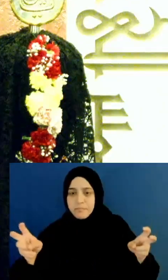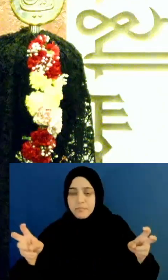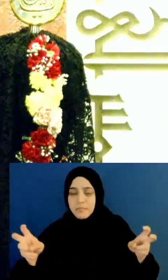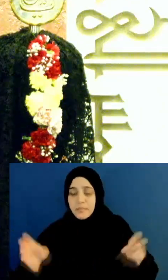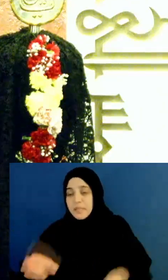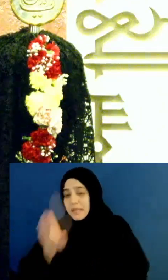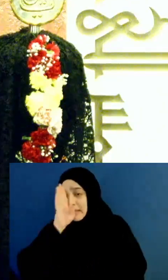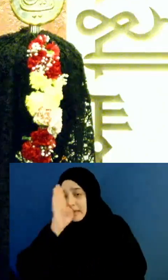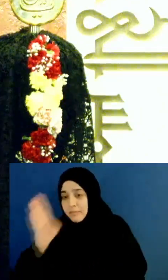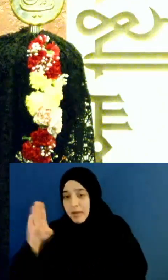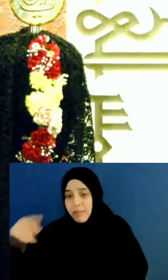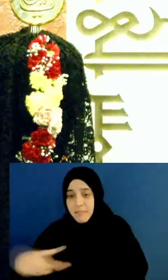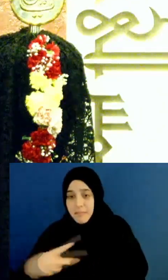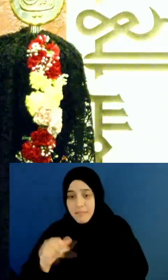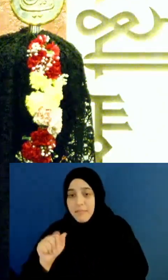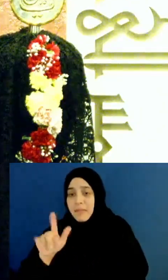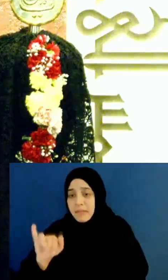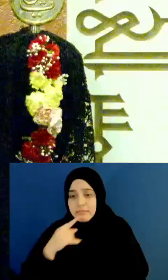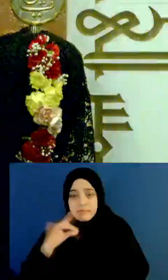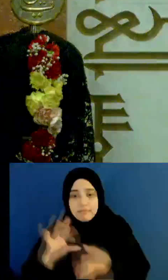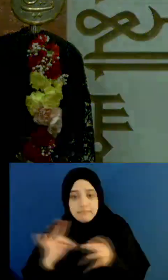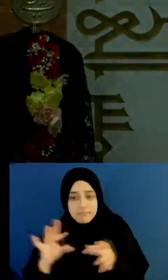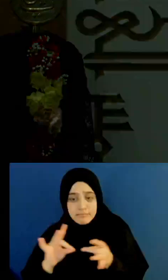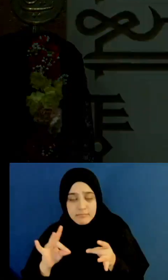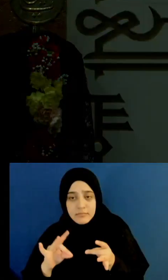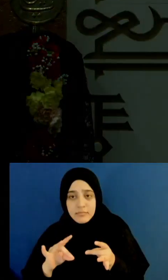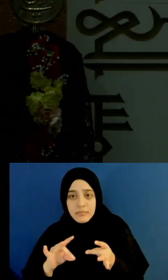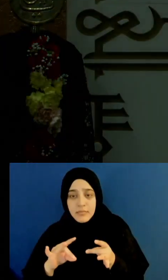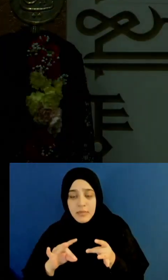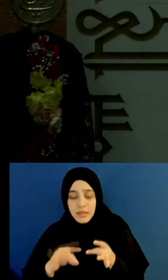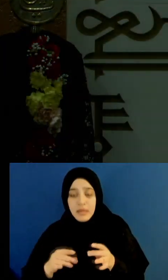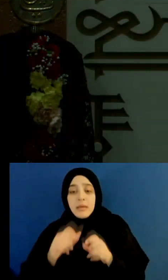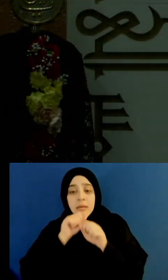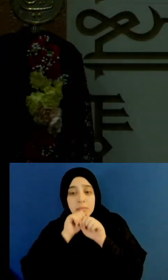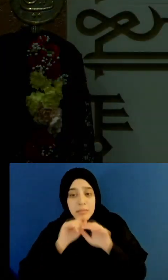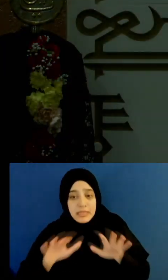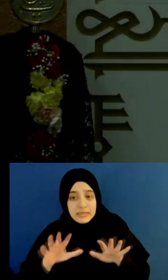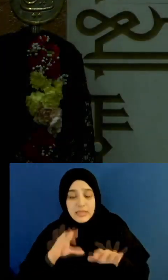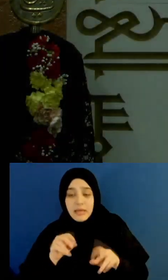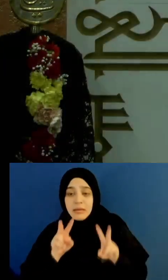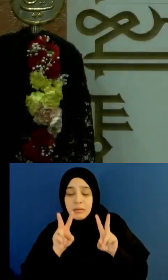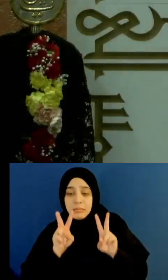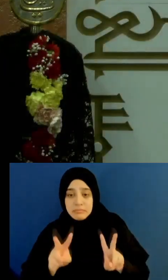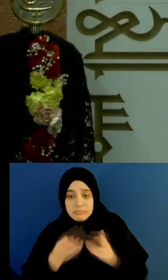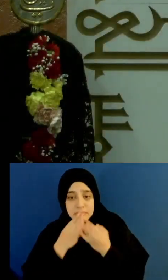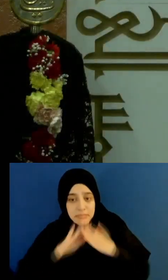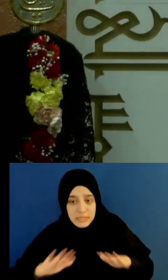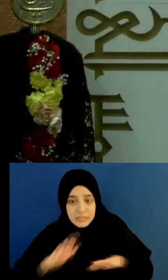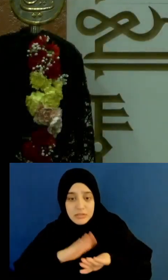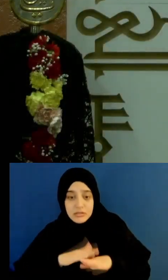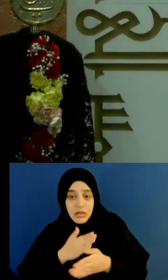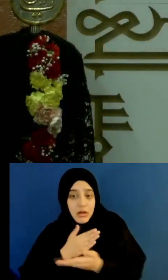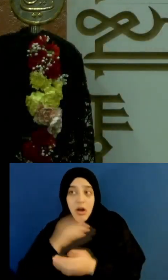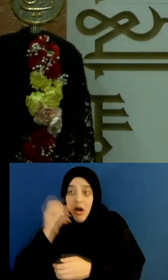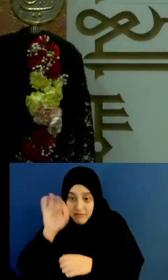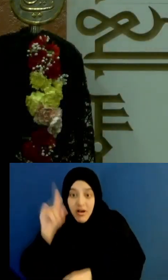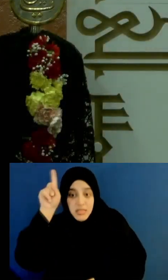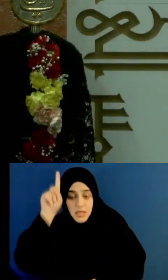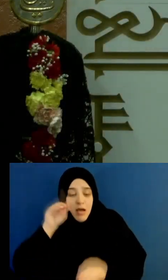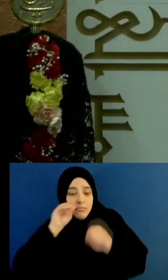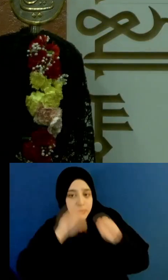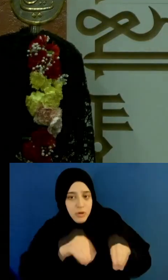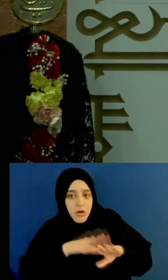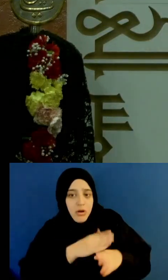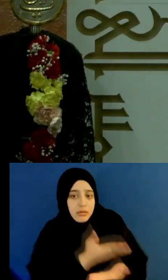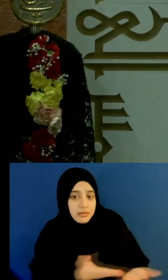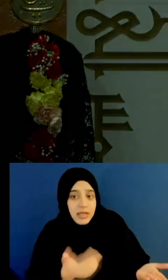alayhi salam said, may the blessings and peace of Allah be upon any servant who knows where he